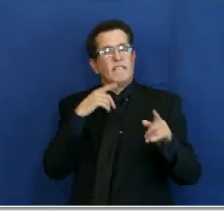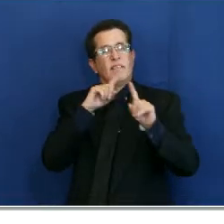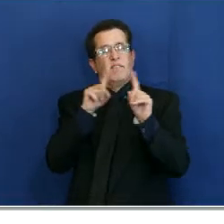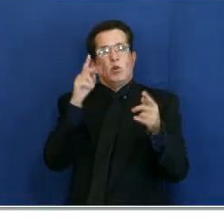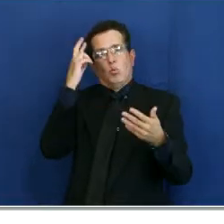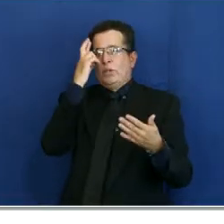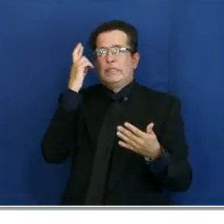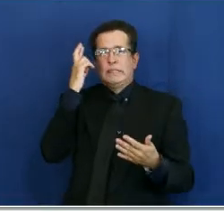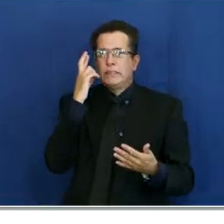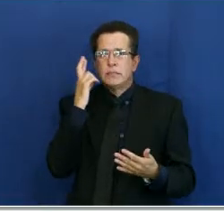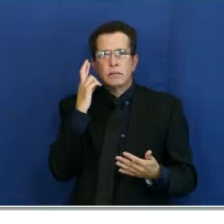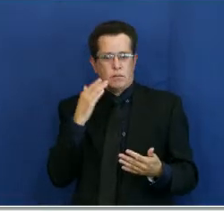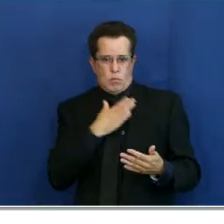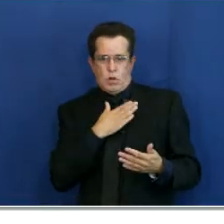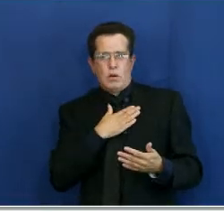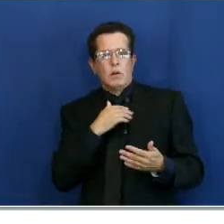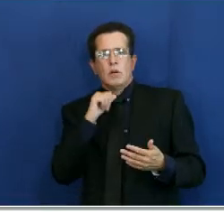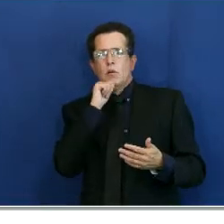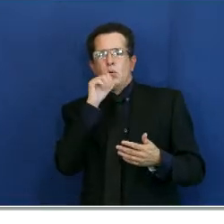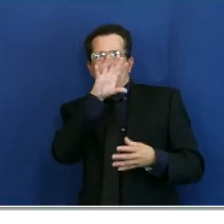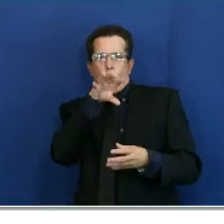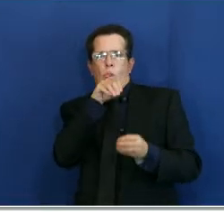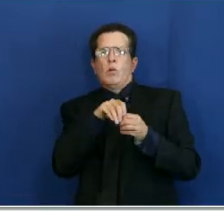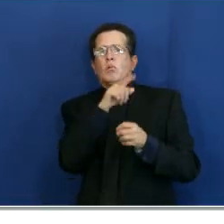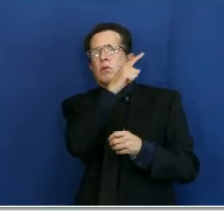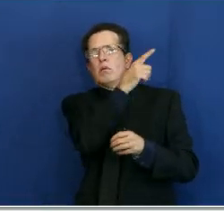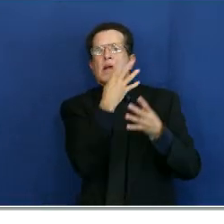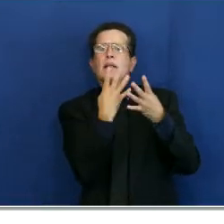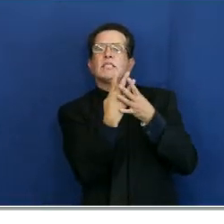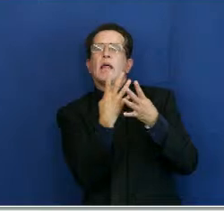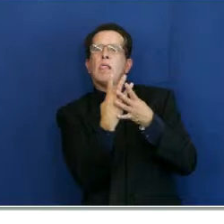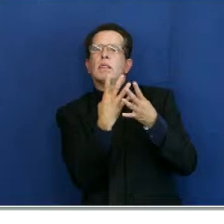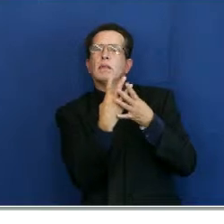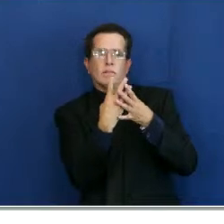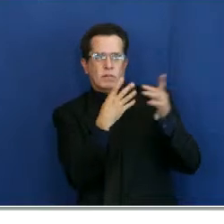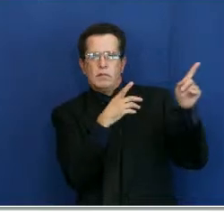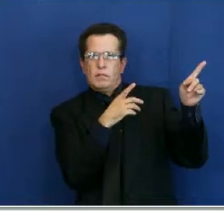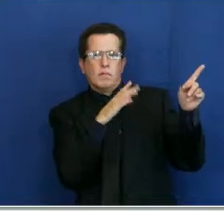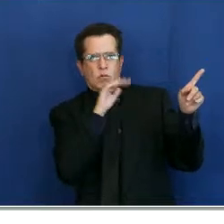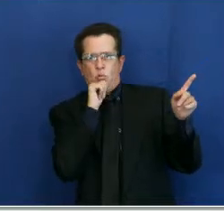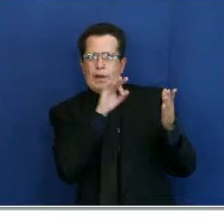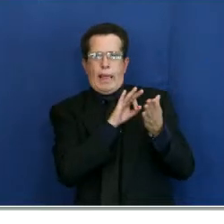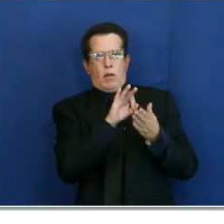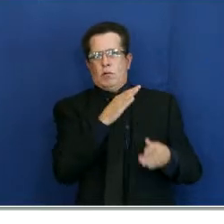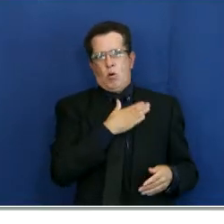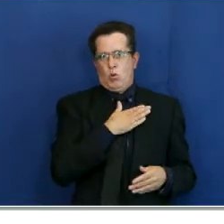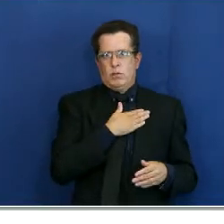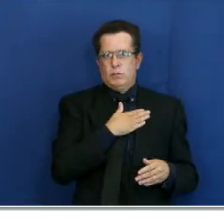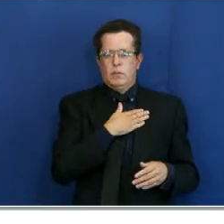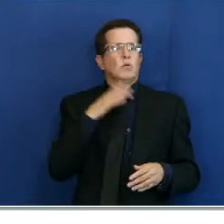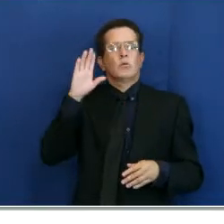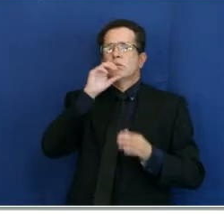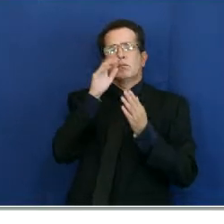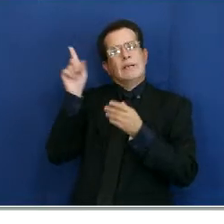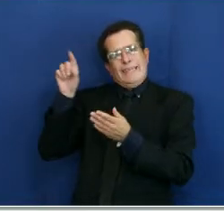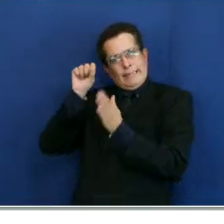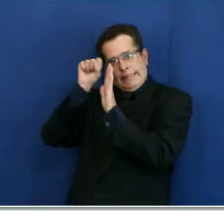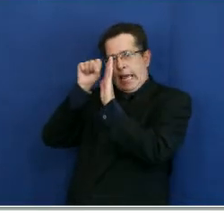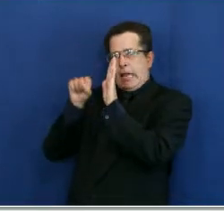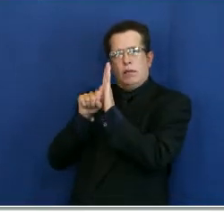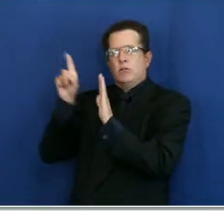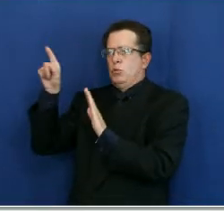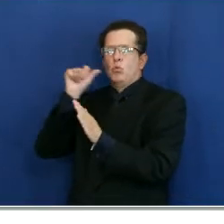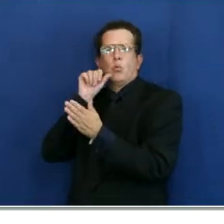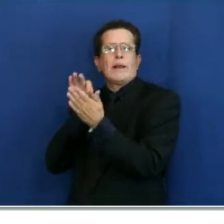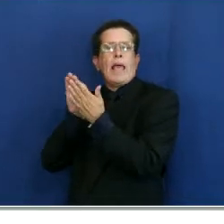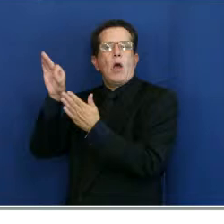do not include correctional inmate cases. The state, rather, does not include correctional